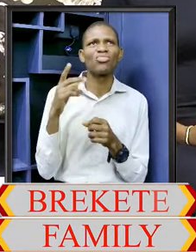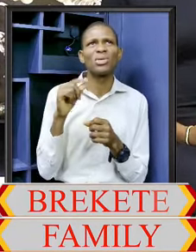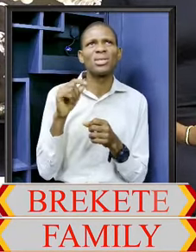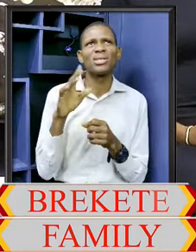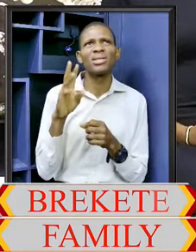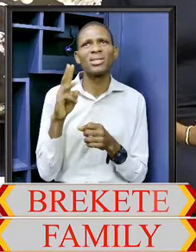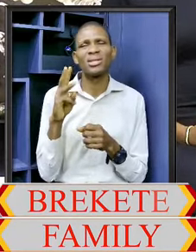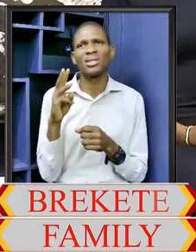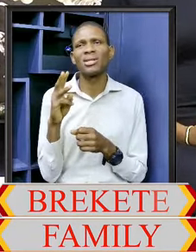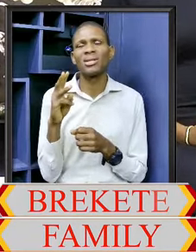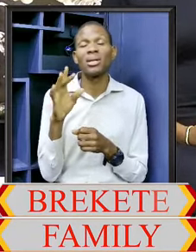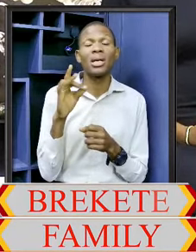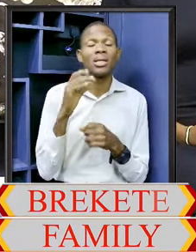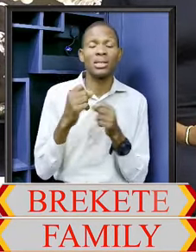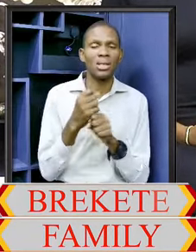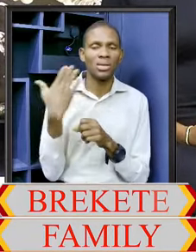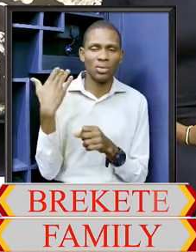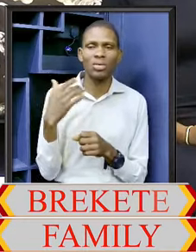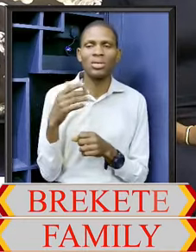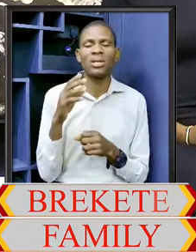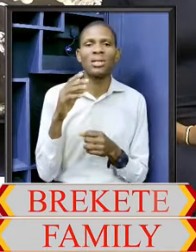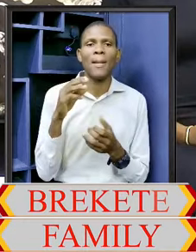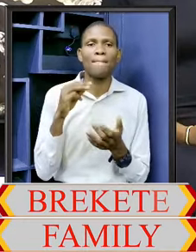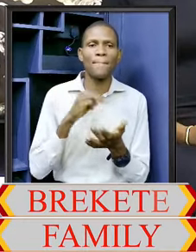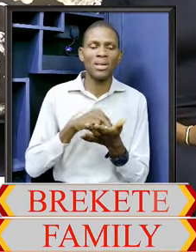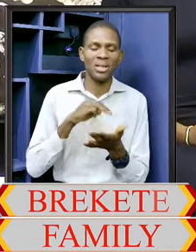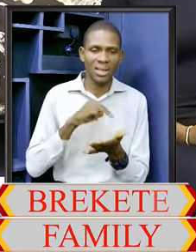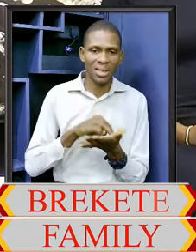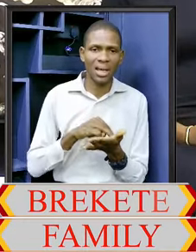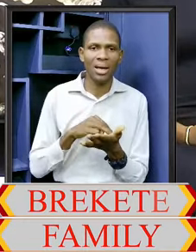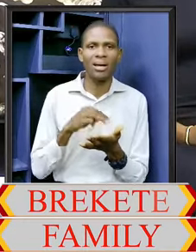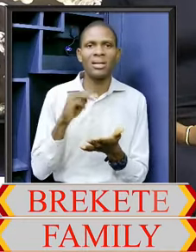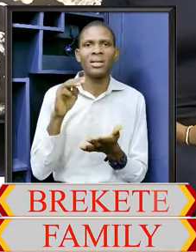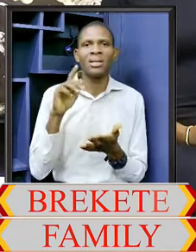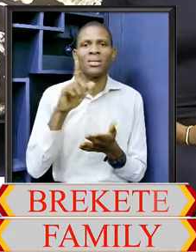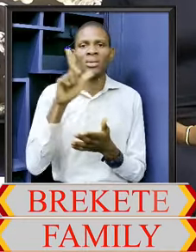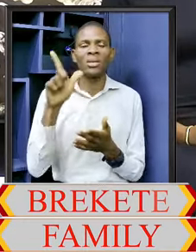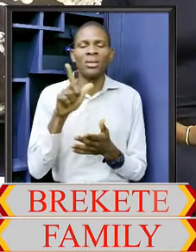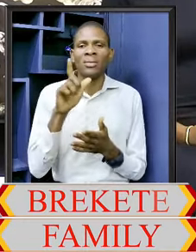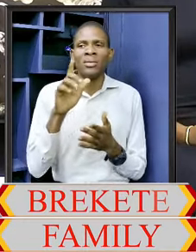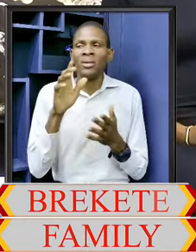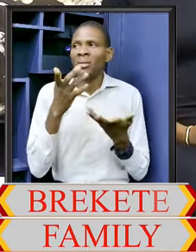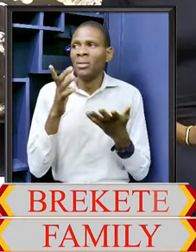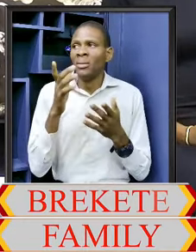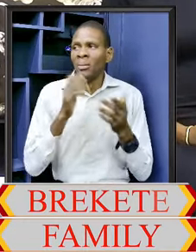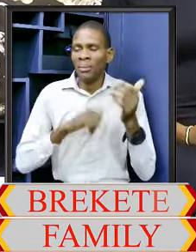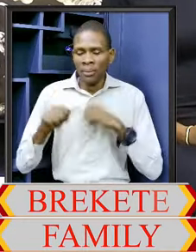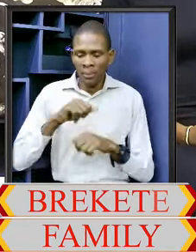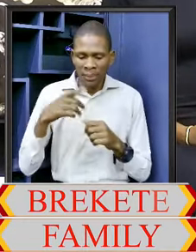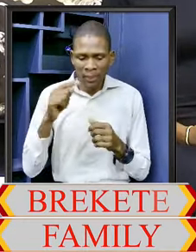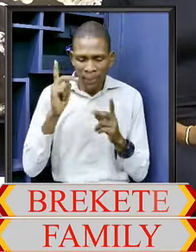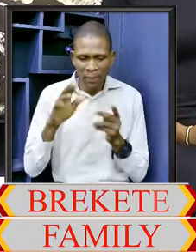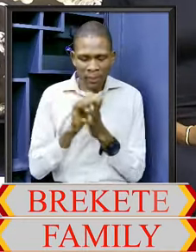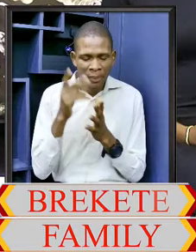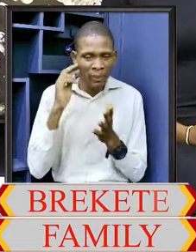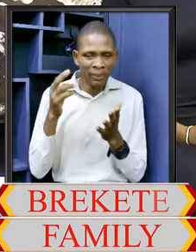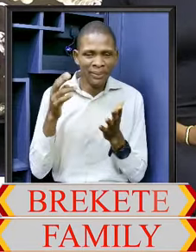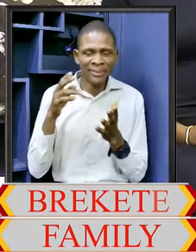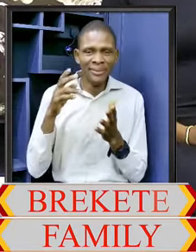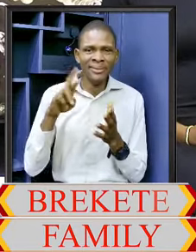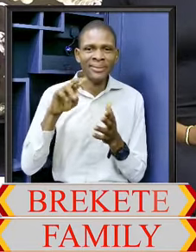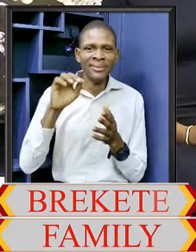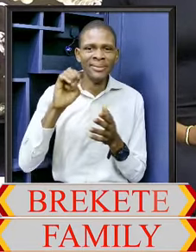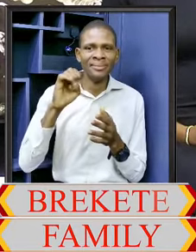2016 or thereabout. Nahim, the Medical Laboratory Science Council of Nigeria, the person will be registered then,